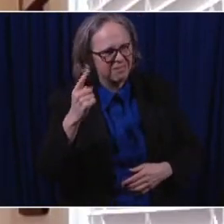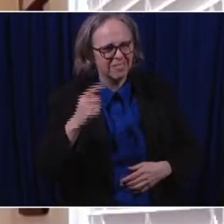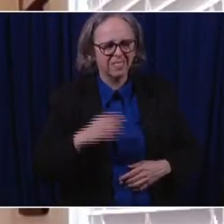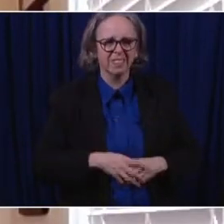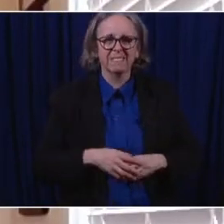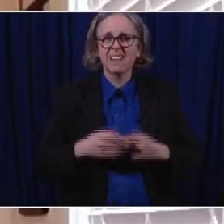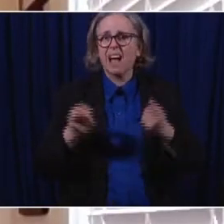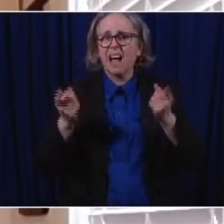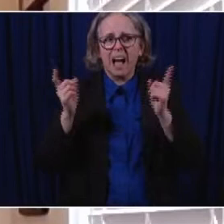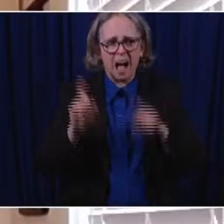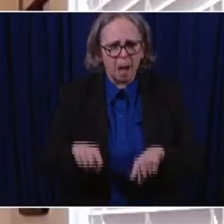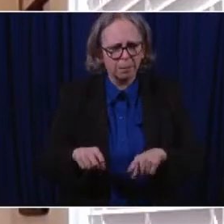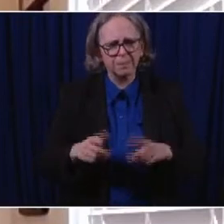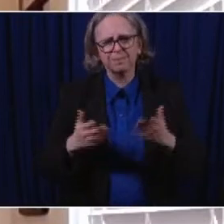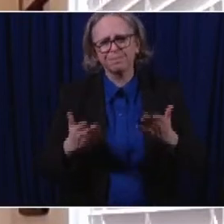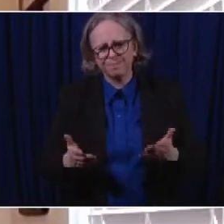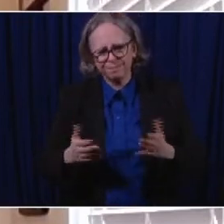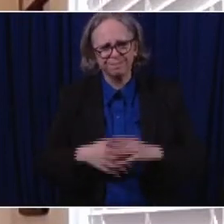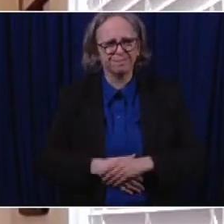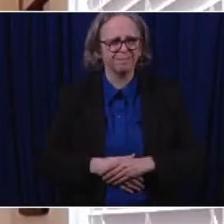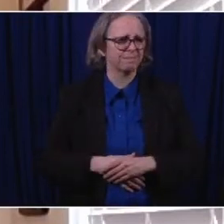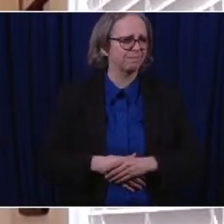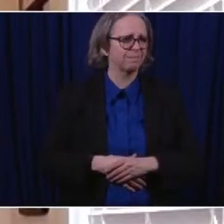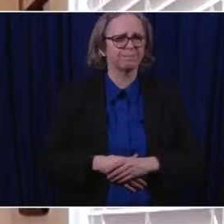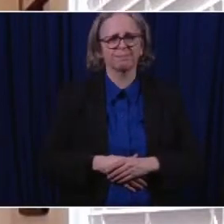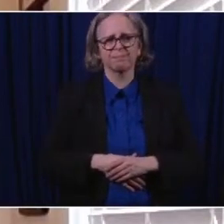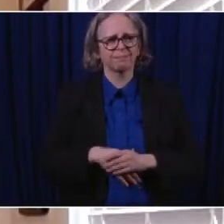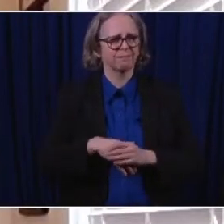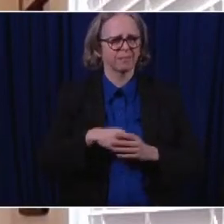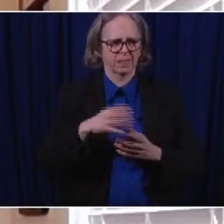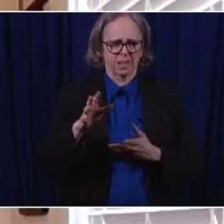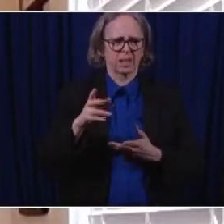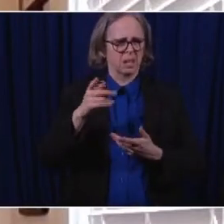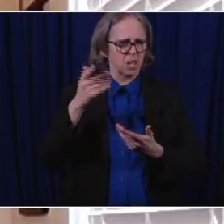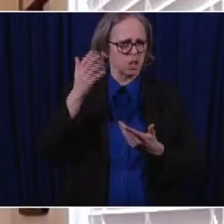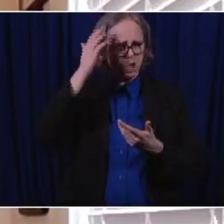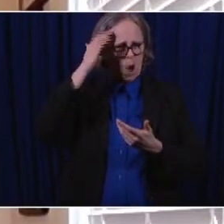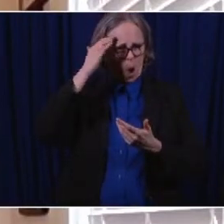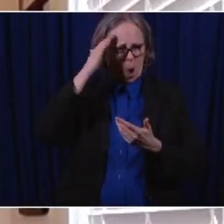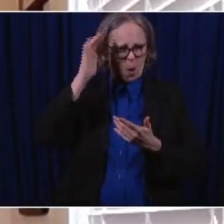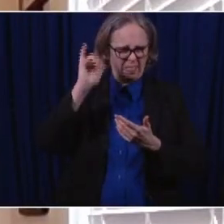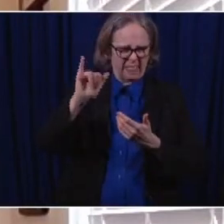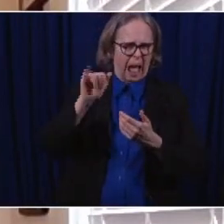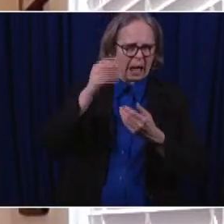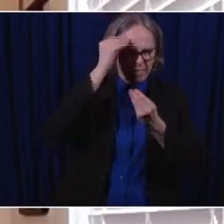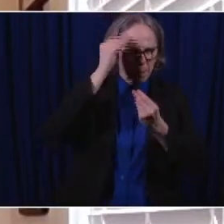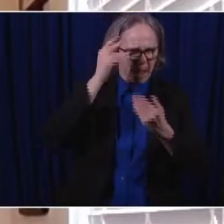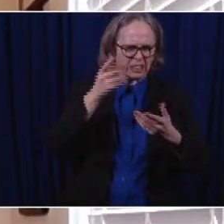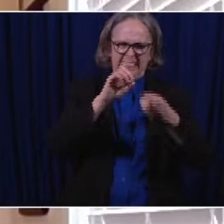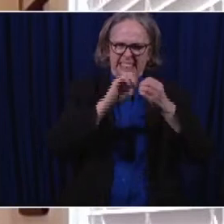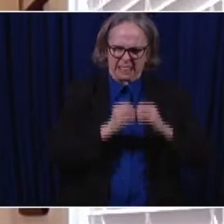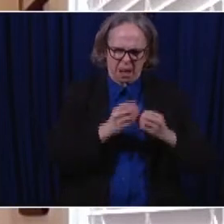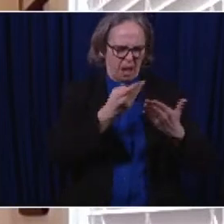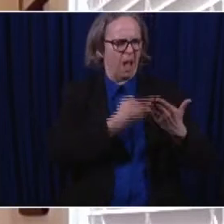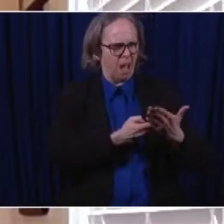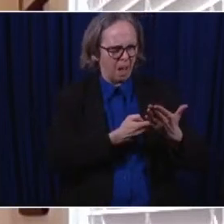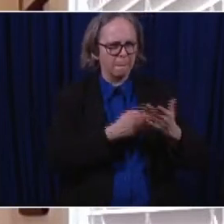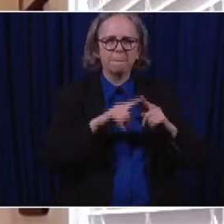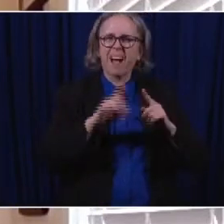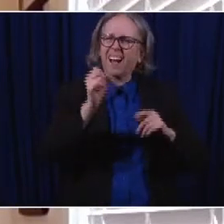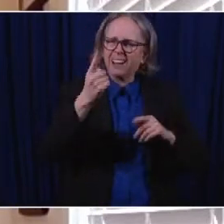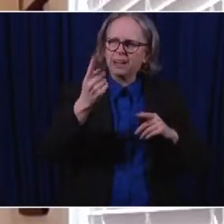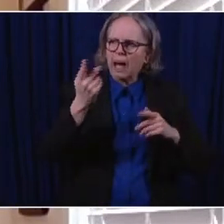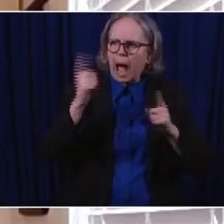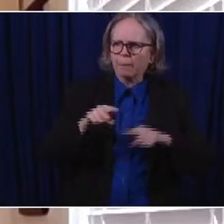first of all, have variable reactions to that. And it appears that we have variable amounts of exposure